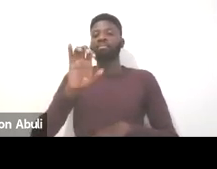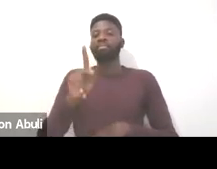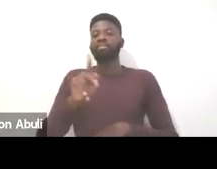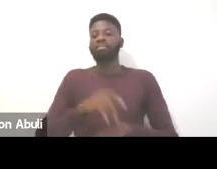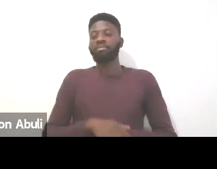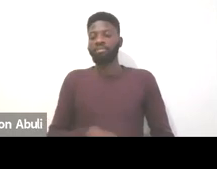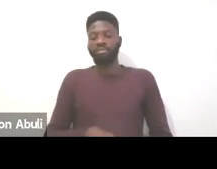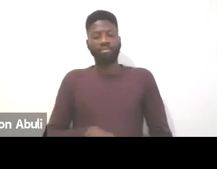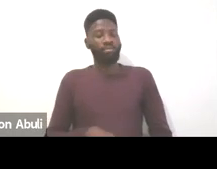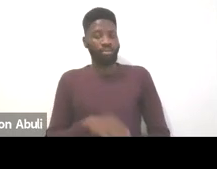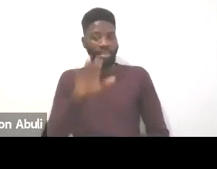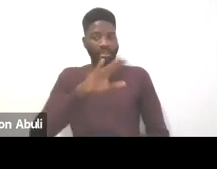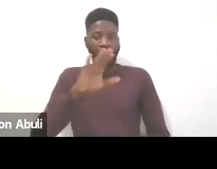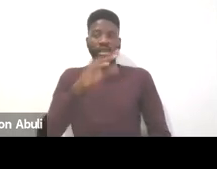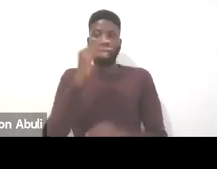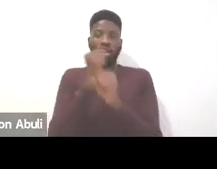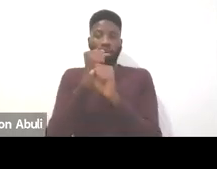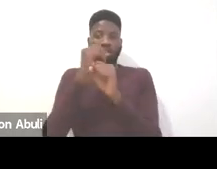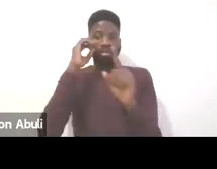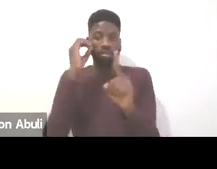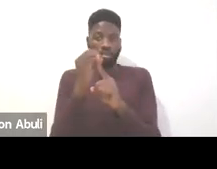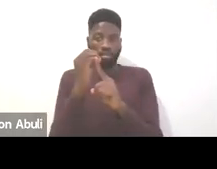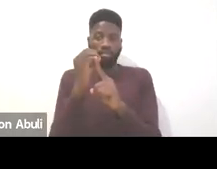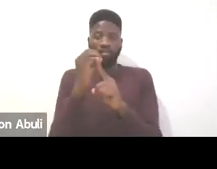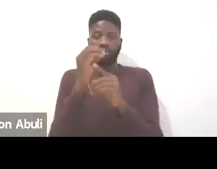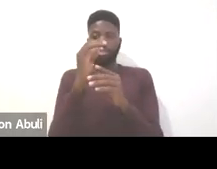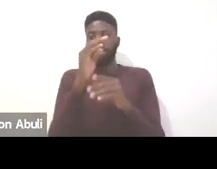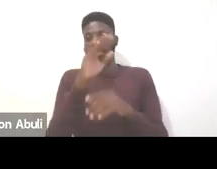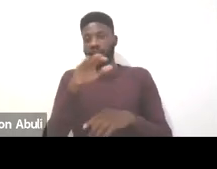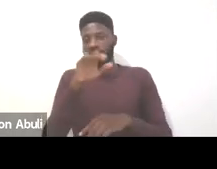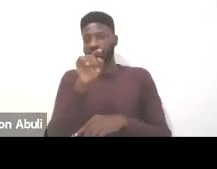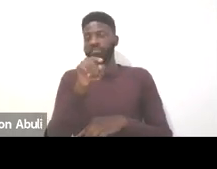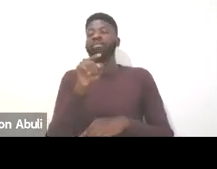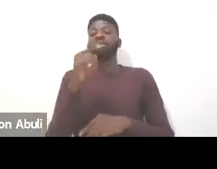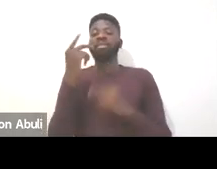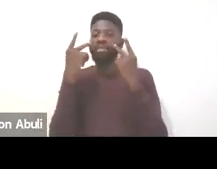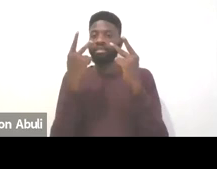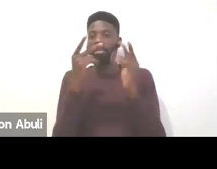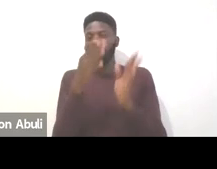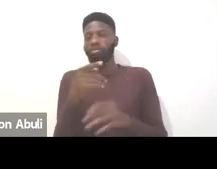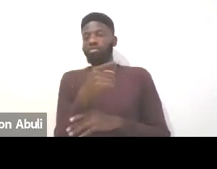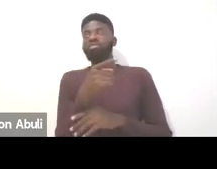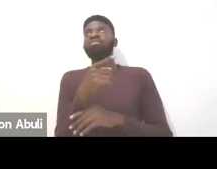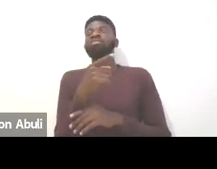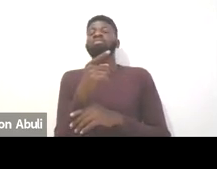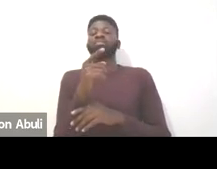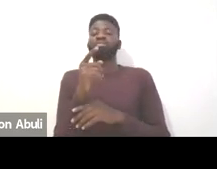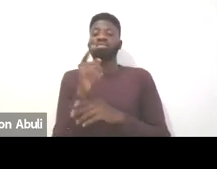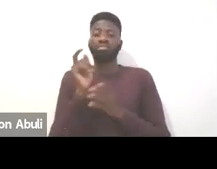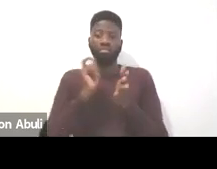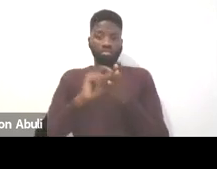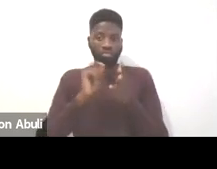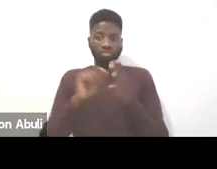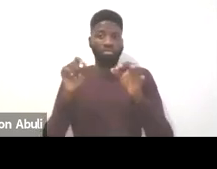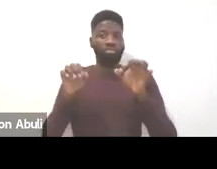Okay, in the career objective section also, we can see that this guy, that the way he has